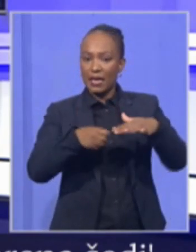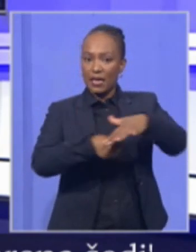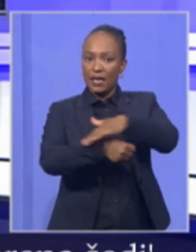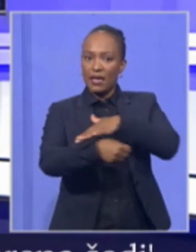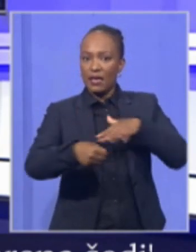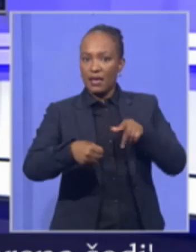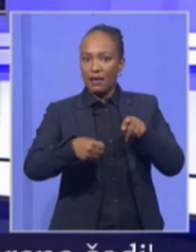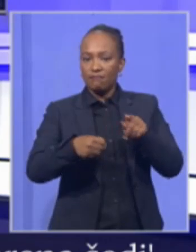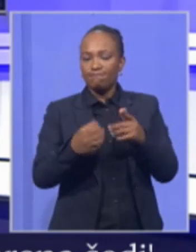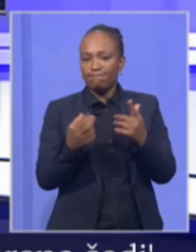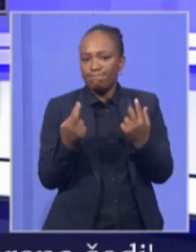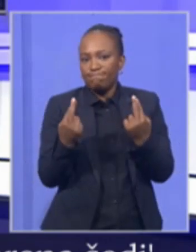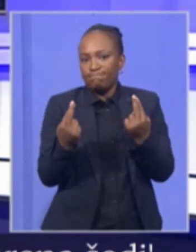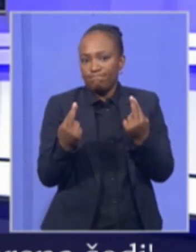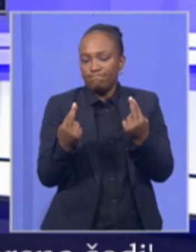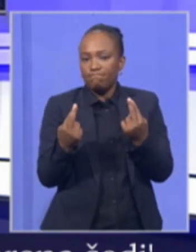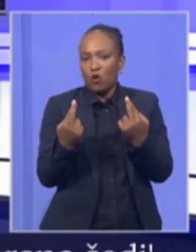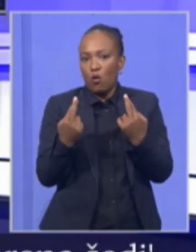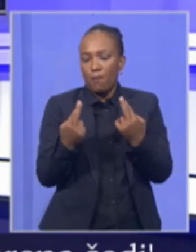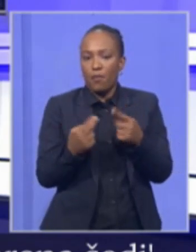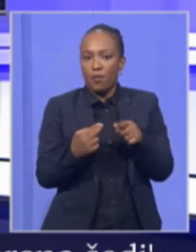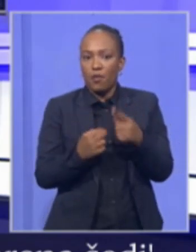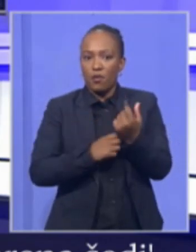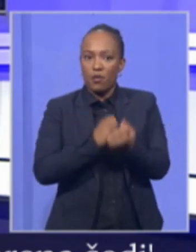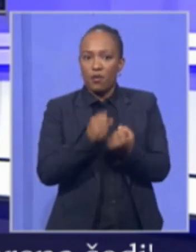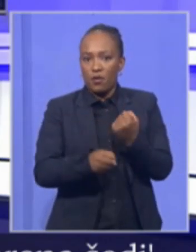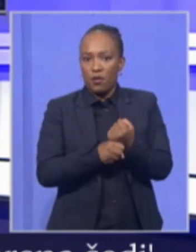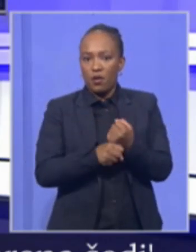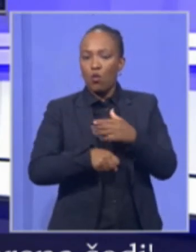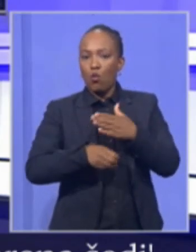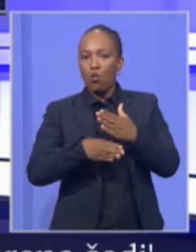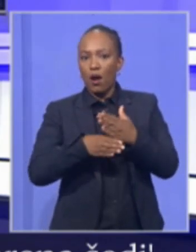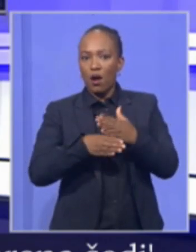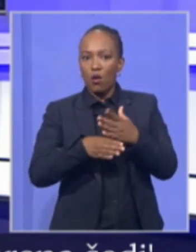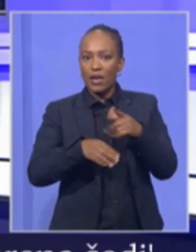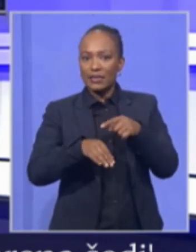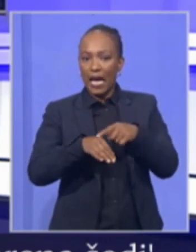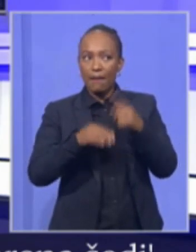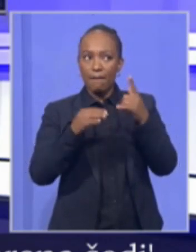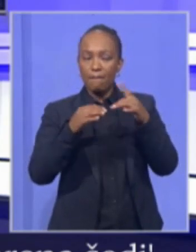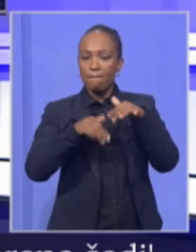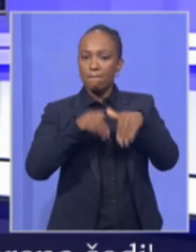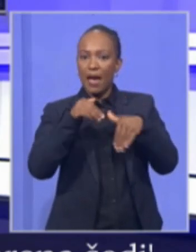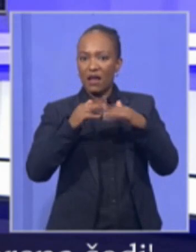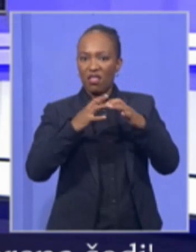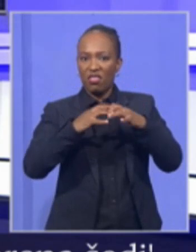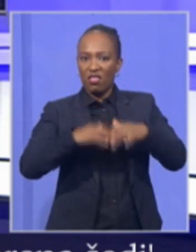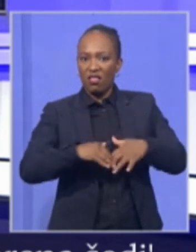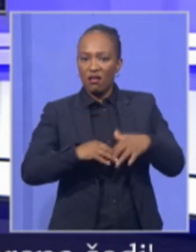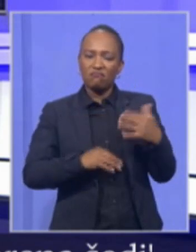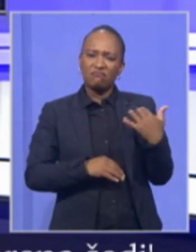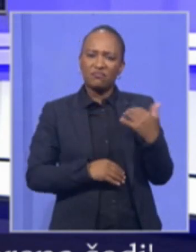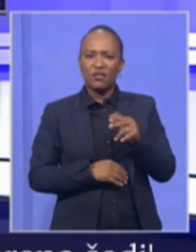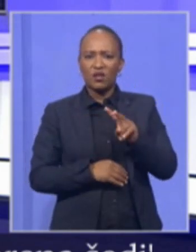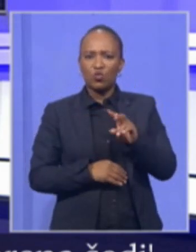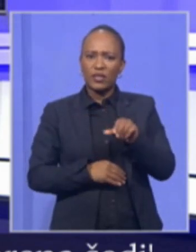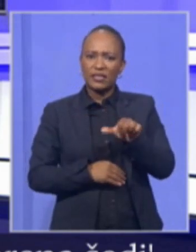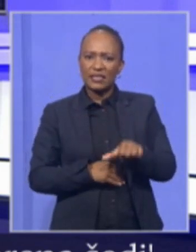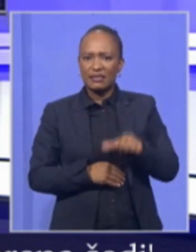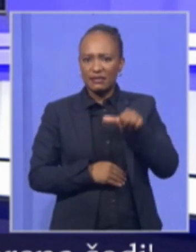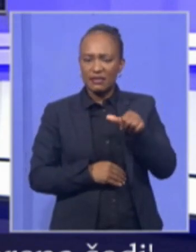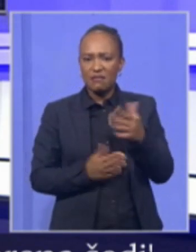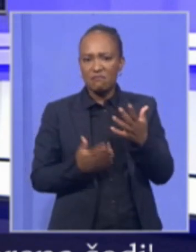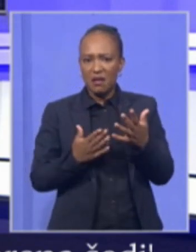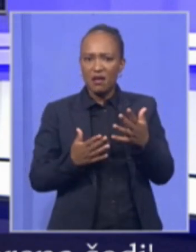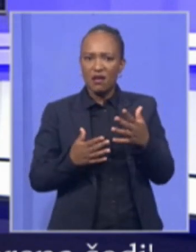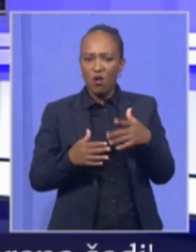ya gore ngwakwana wo ba bego ba šomela ka gare ga ona nakong ya ge moepo o phutlhama ka ngwageng wa 2010 o tla ntšhwa go